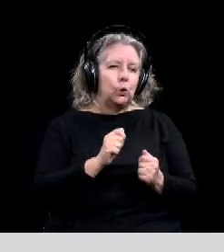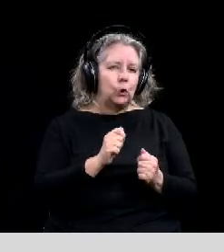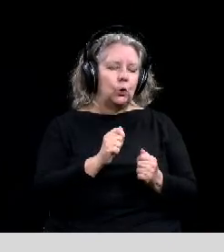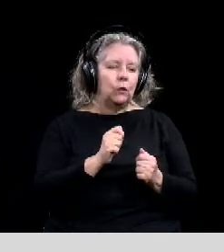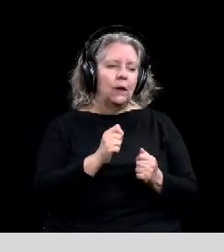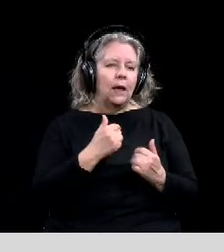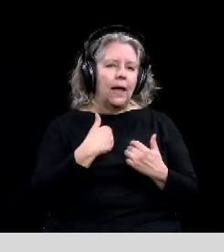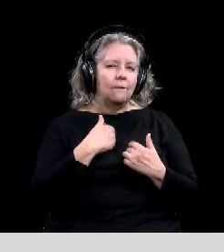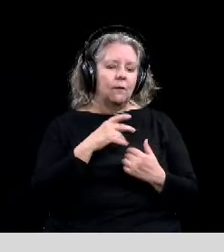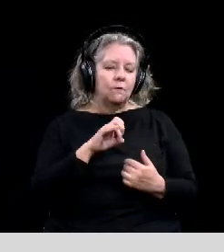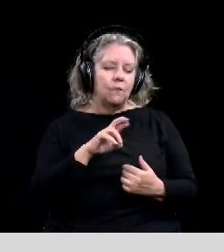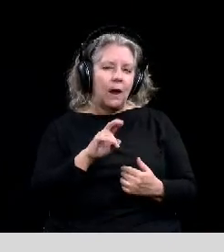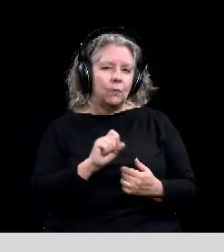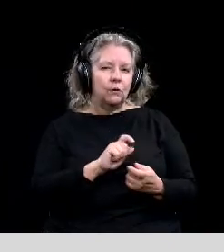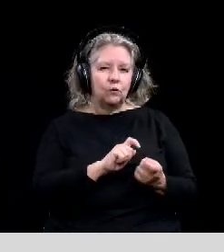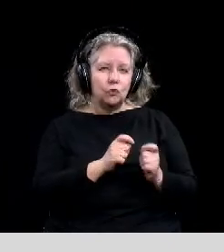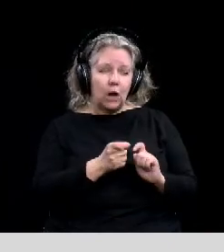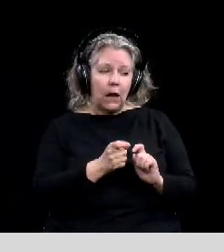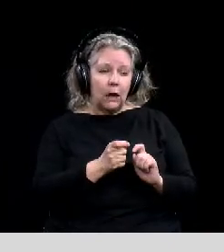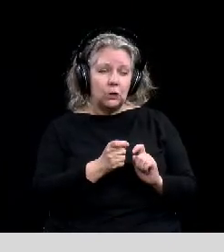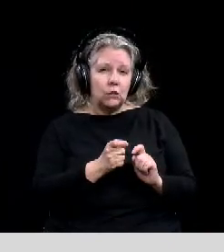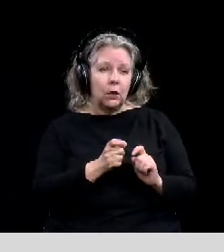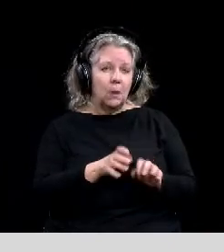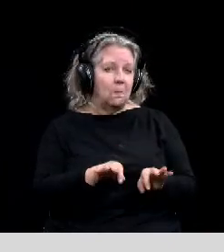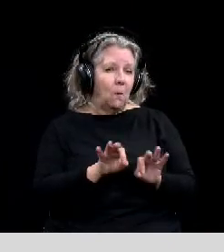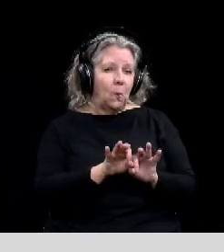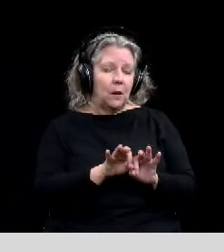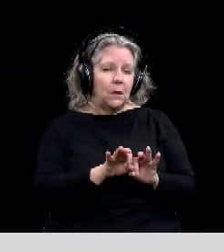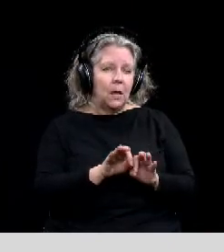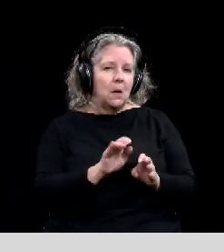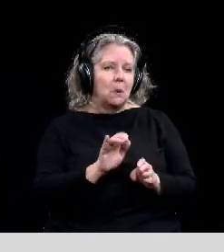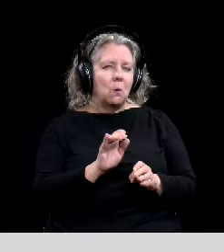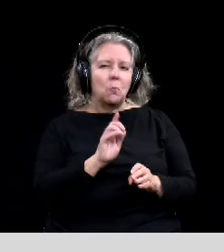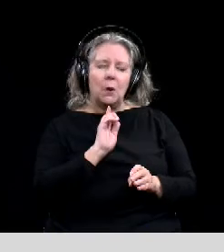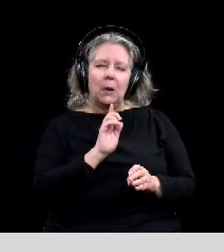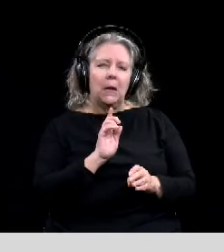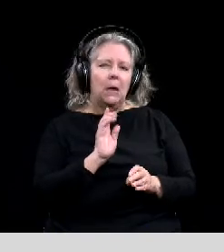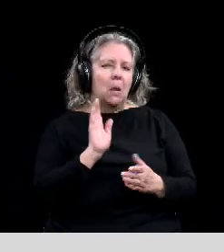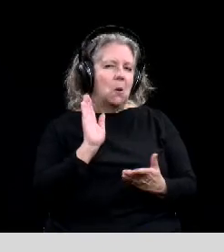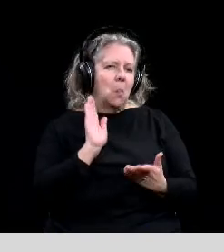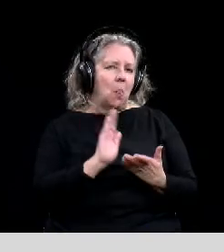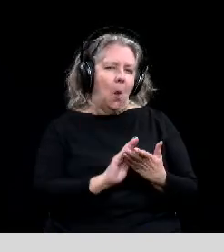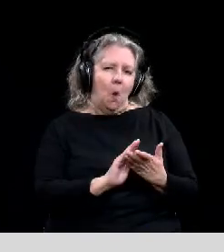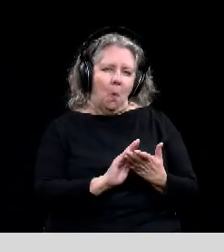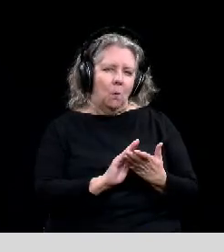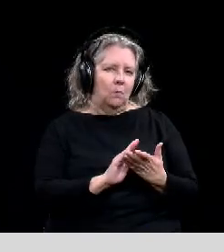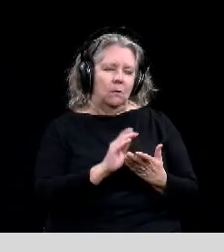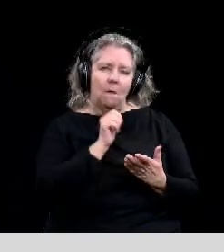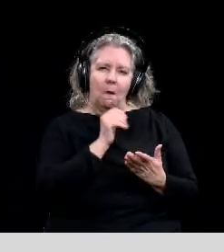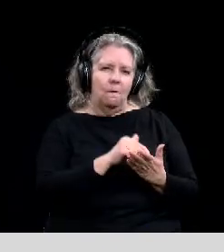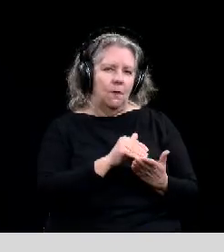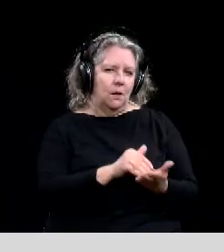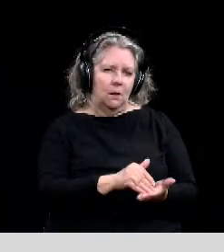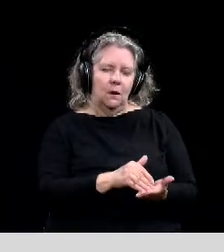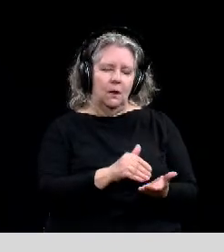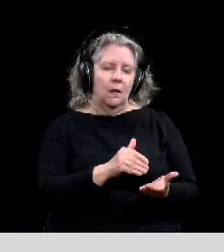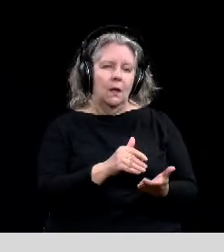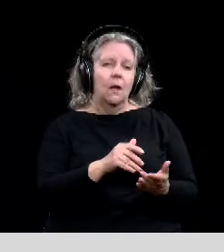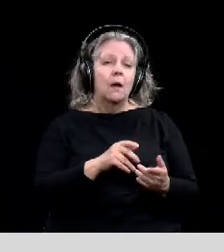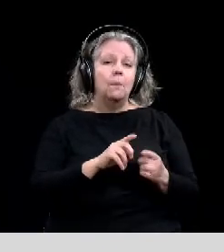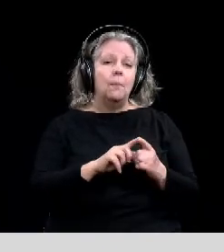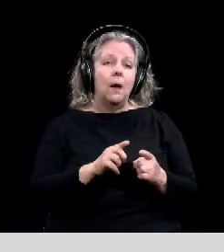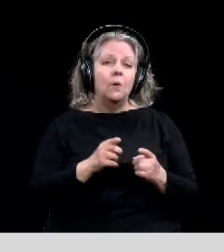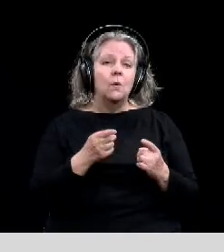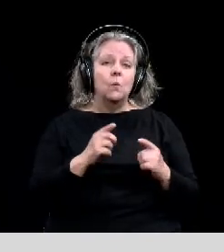low. But once the count of individuals is measured in